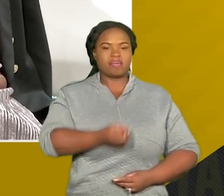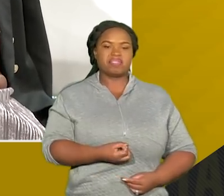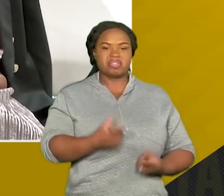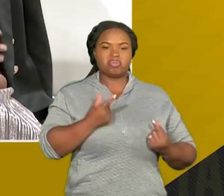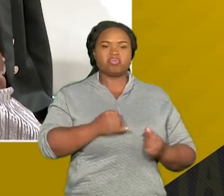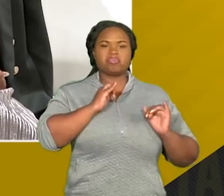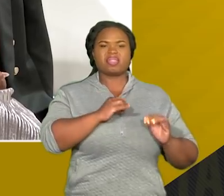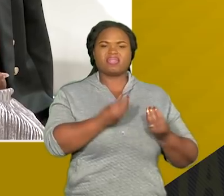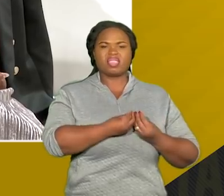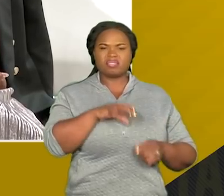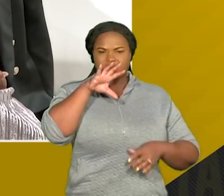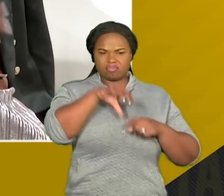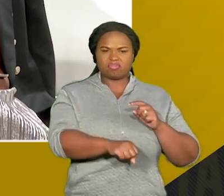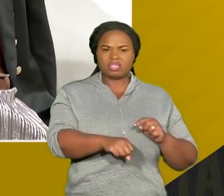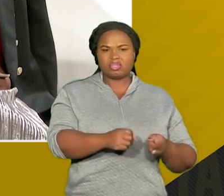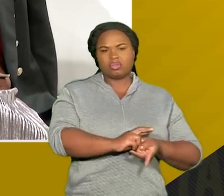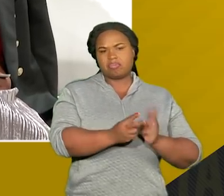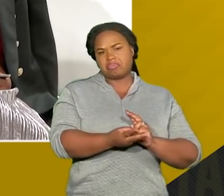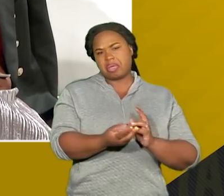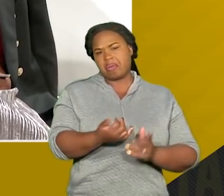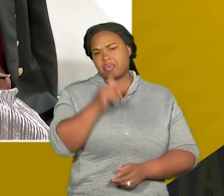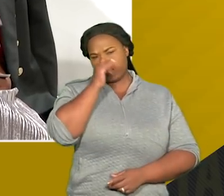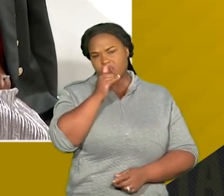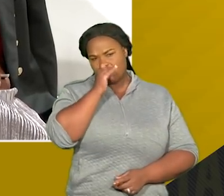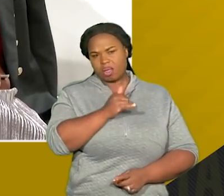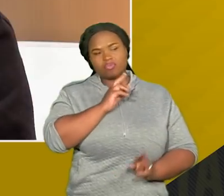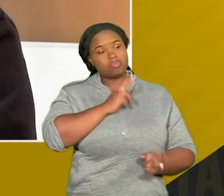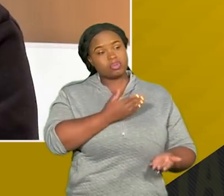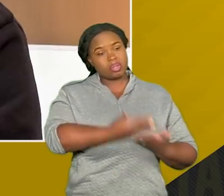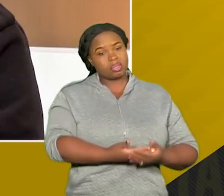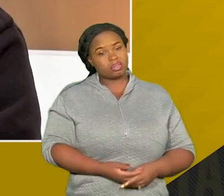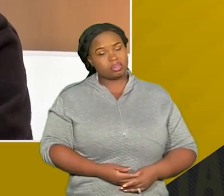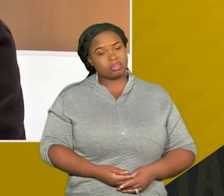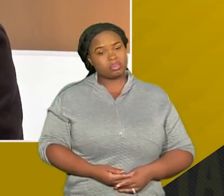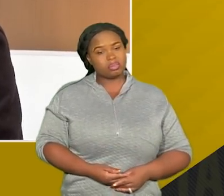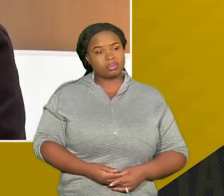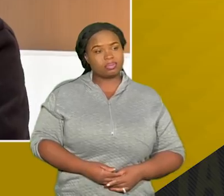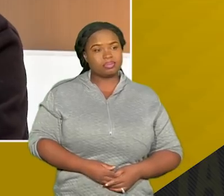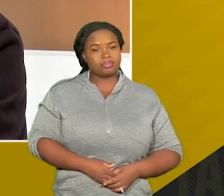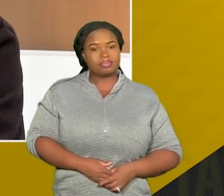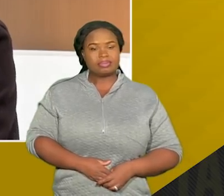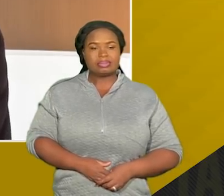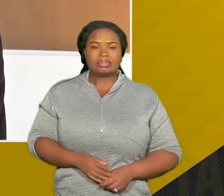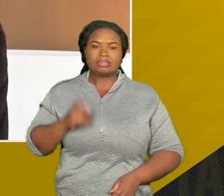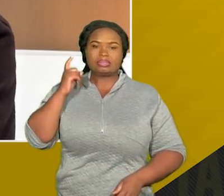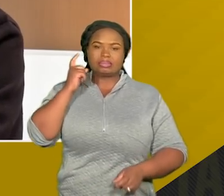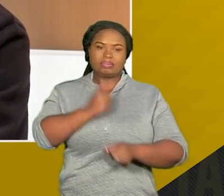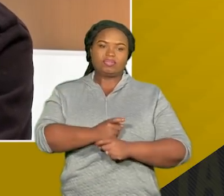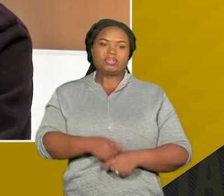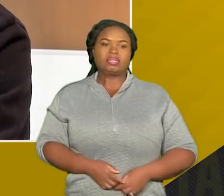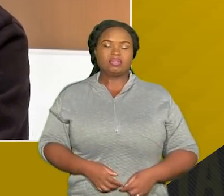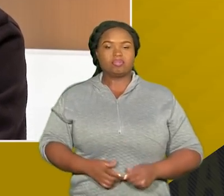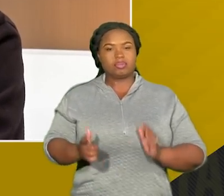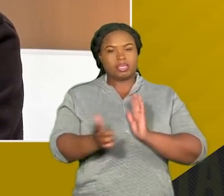things, what want to say about reporting? I think you are very difficult in that way from a